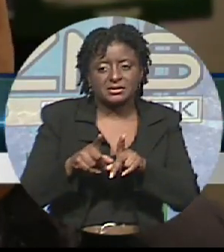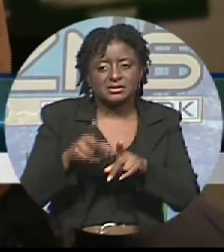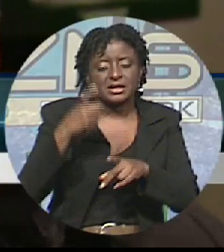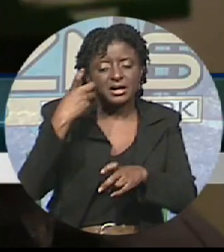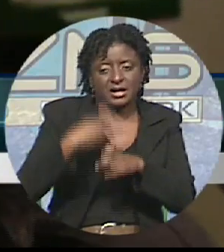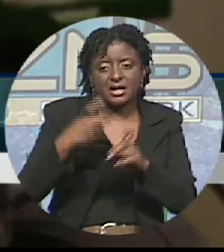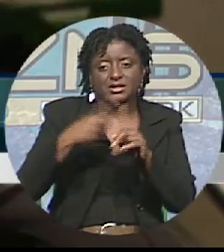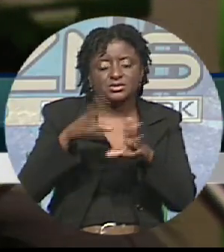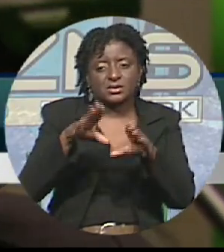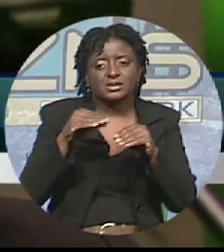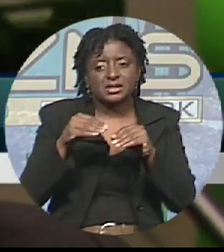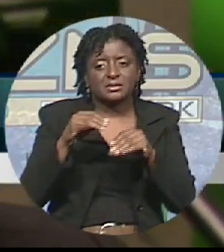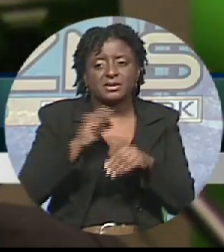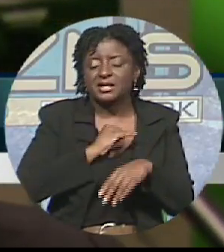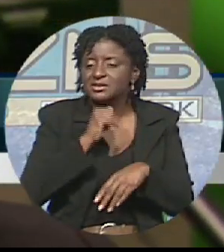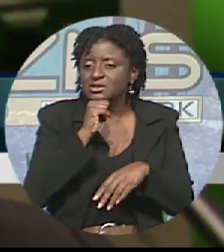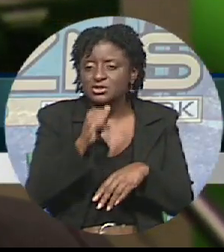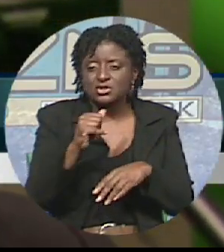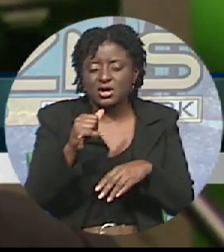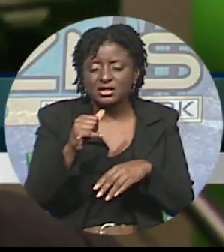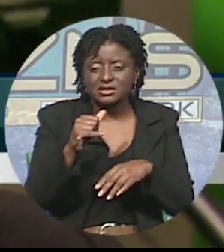connect yet with everything.